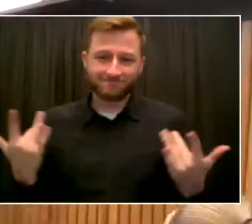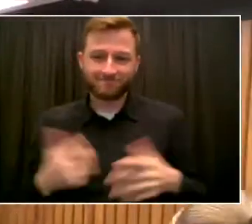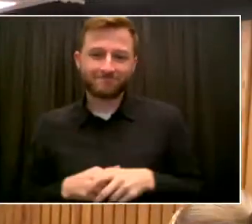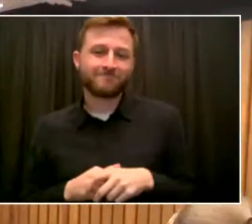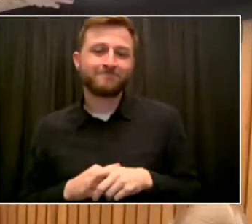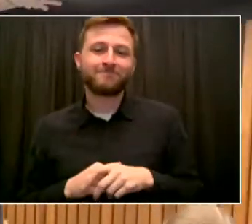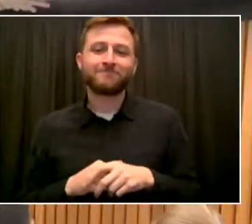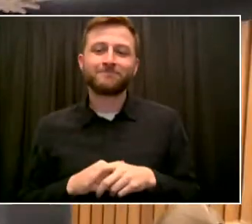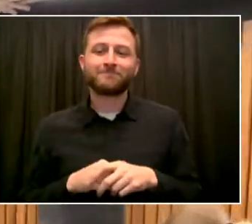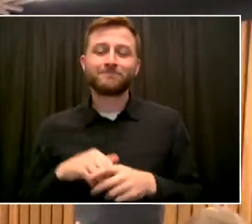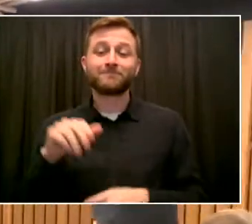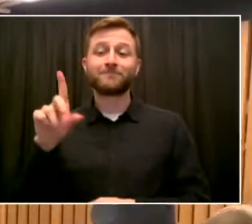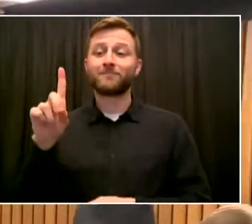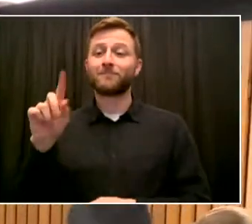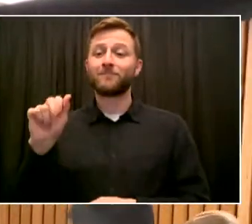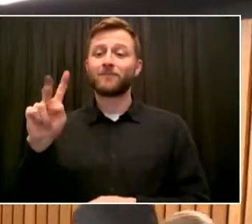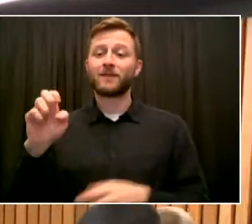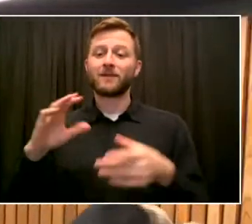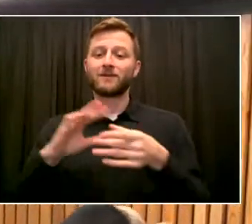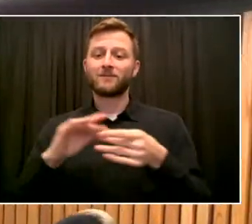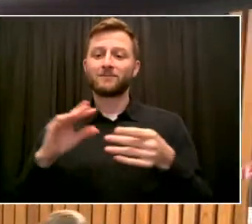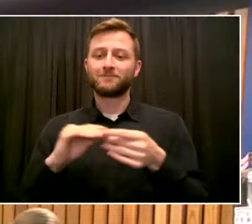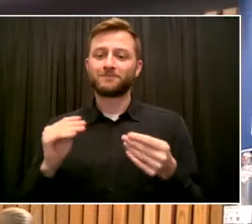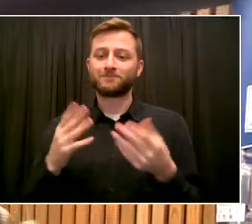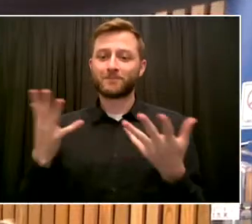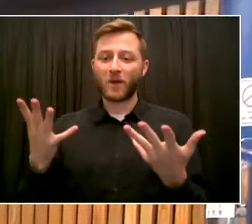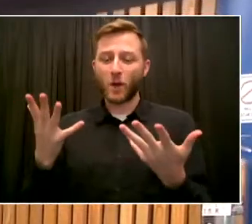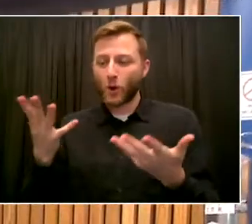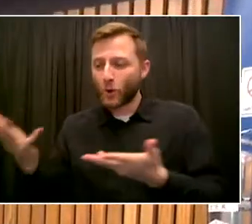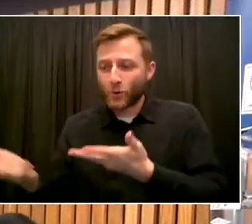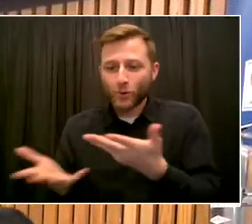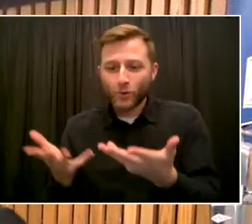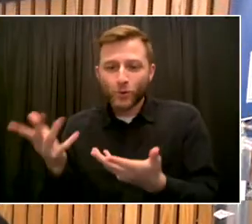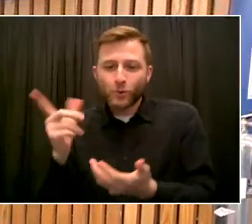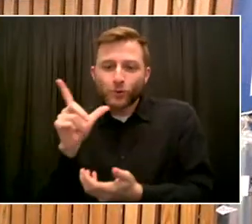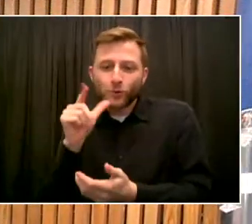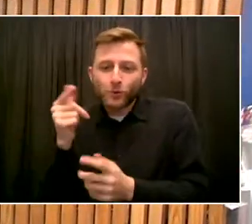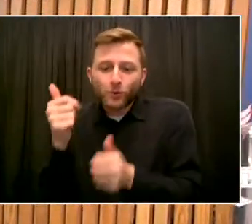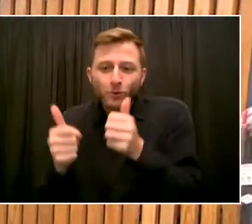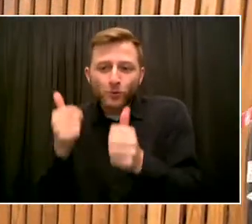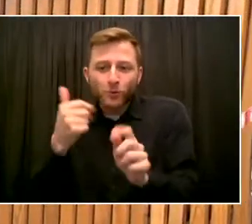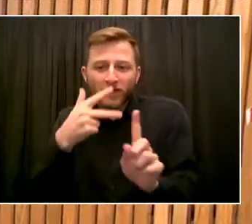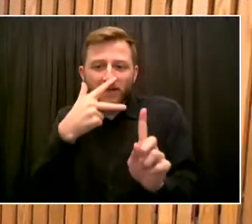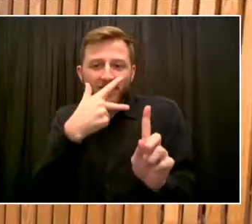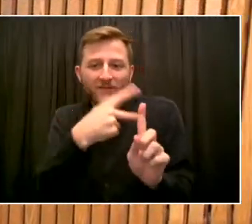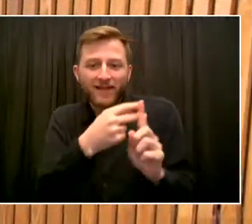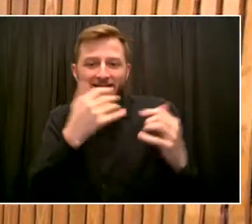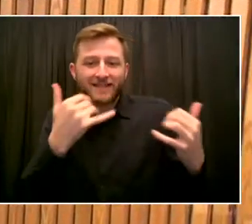go. Let's meet who's getting vaccinated this morning. What are your names?